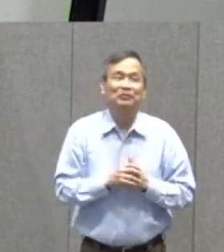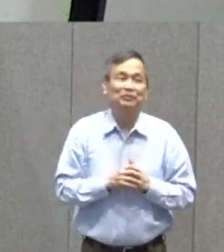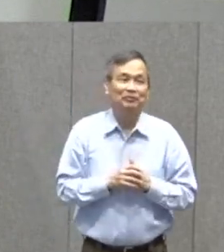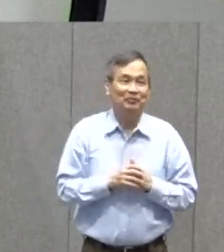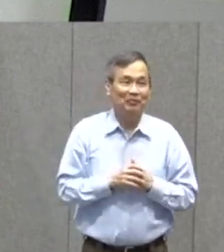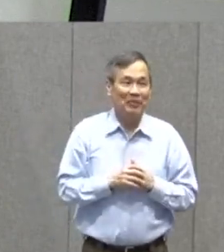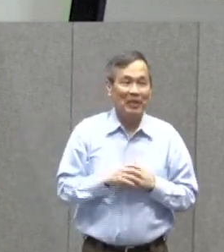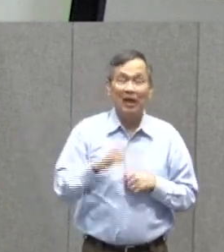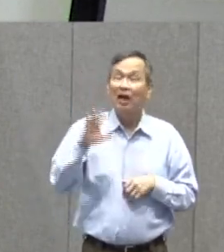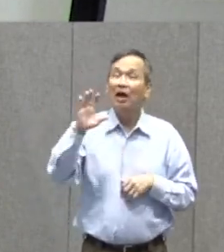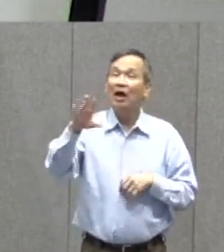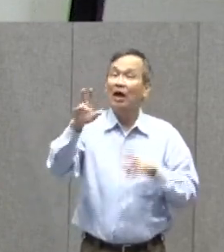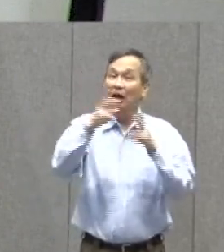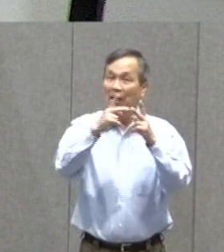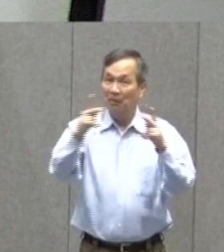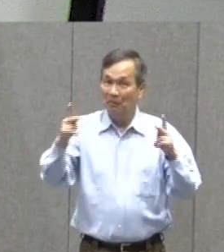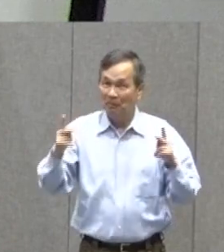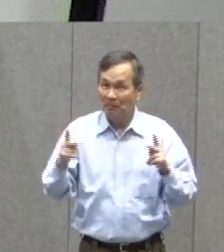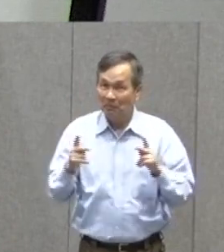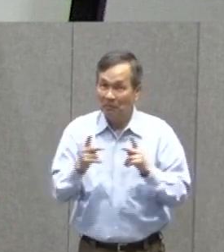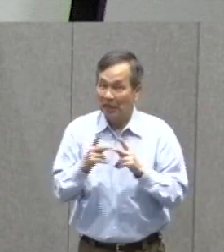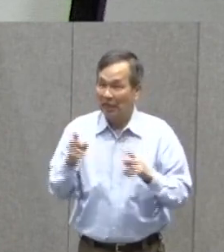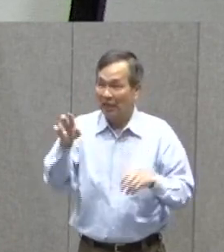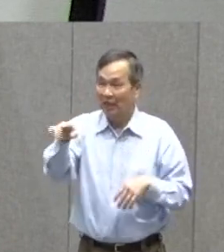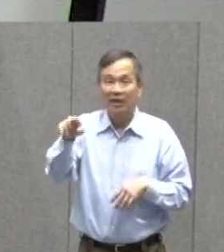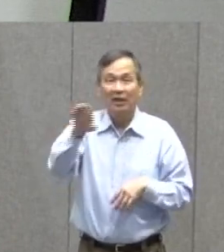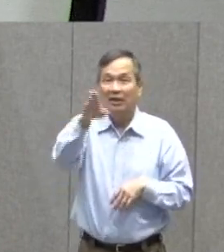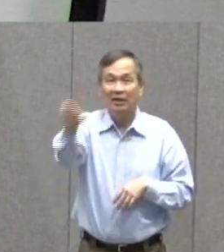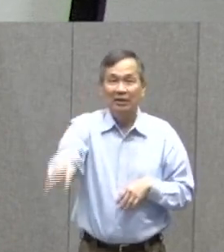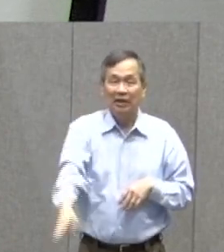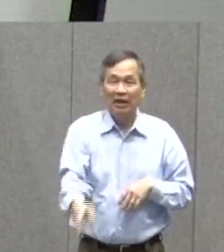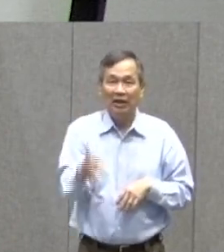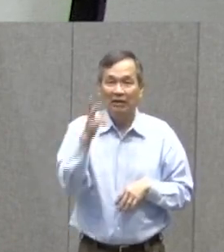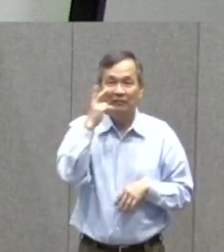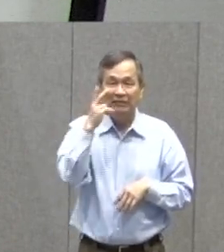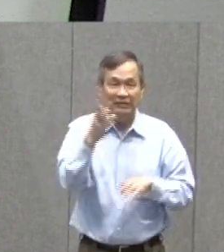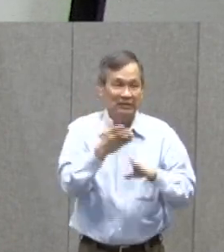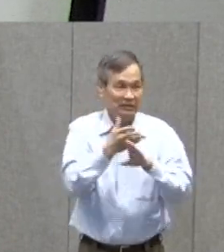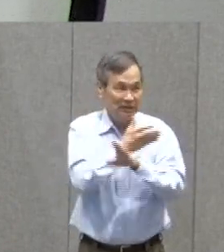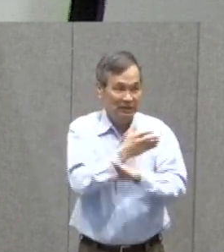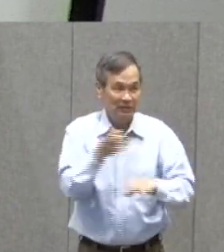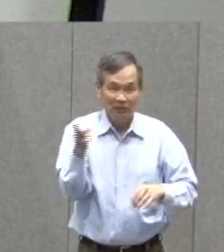A place we had never seen before.